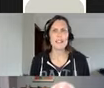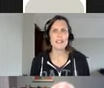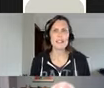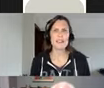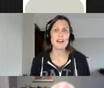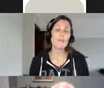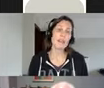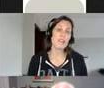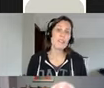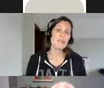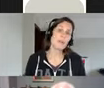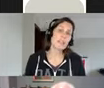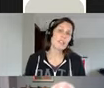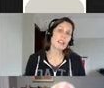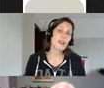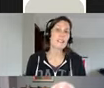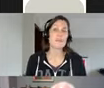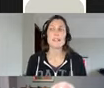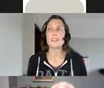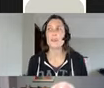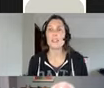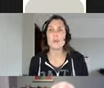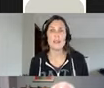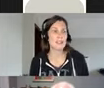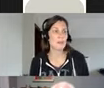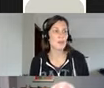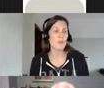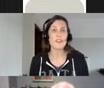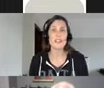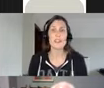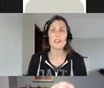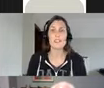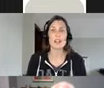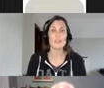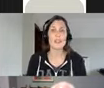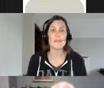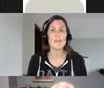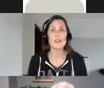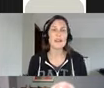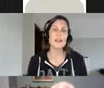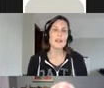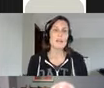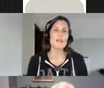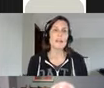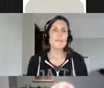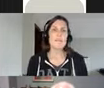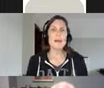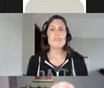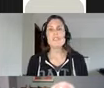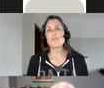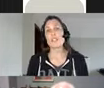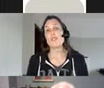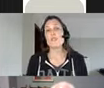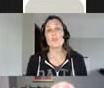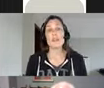spectacular ways. At least, I would say they're kind of awesome, at least if you enjoy some of the weirdness of geography. But I would say maps